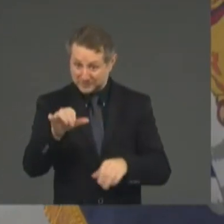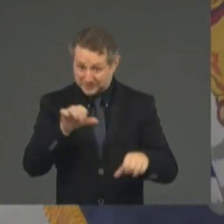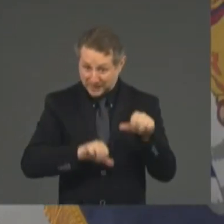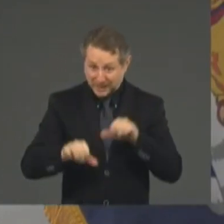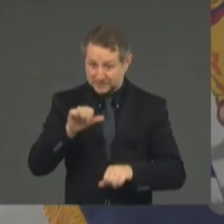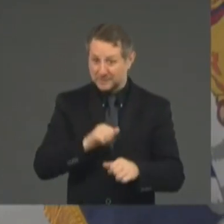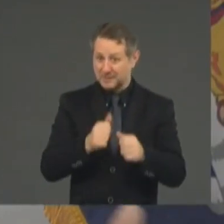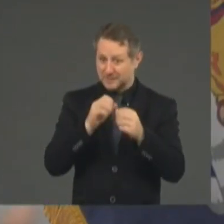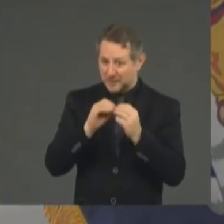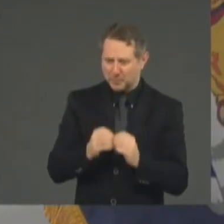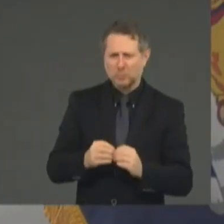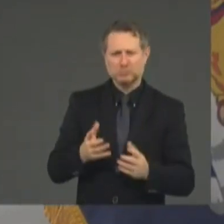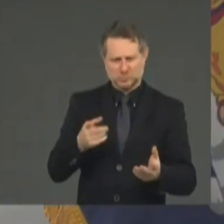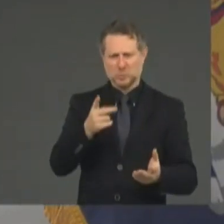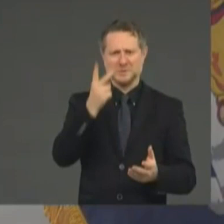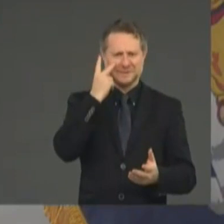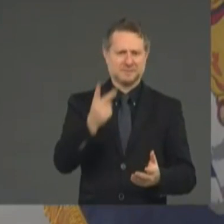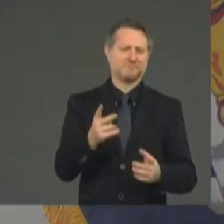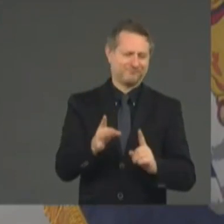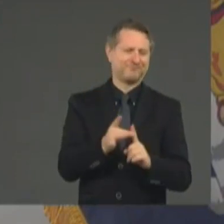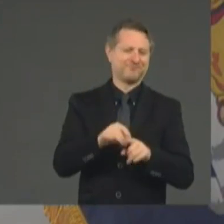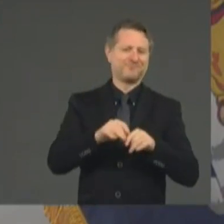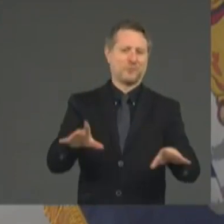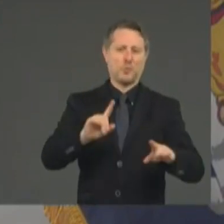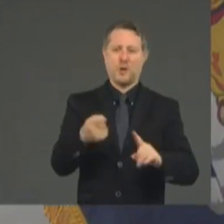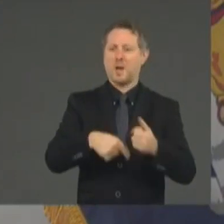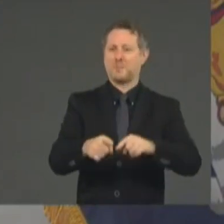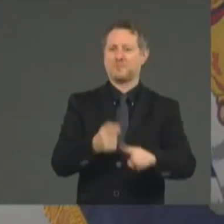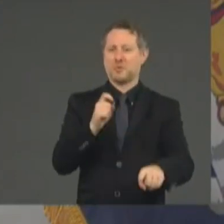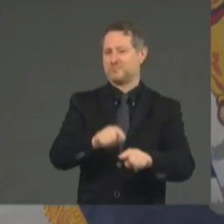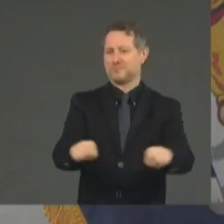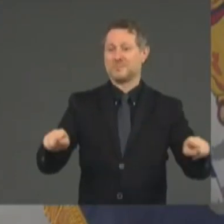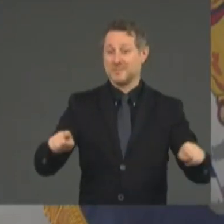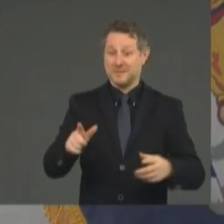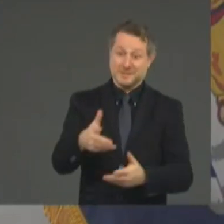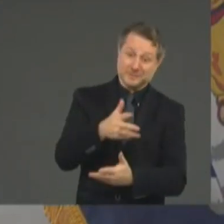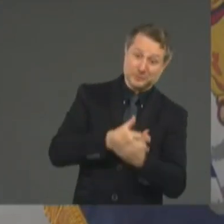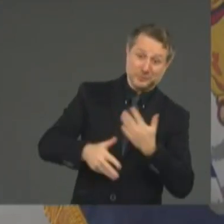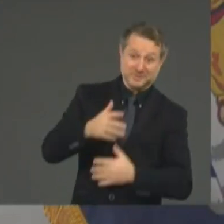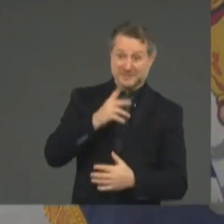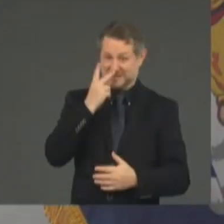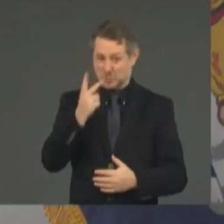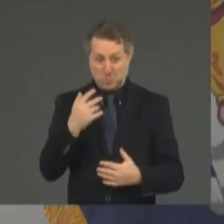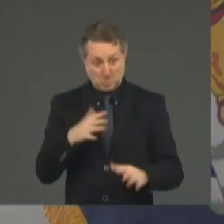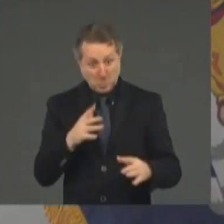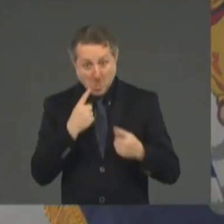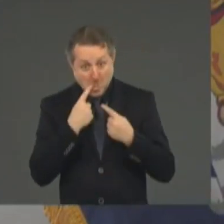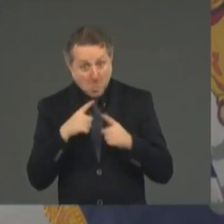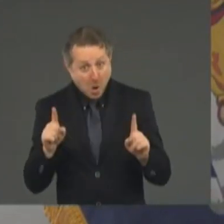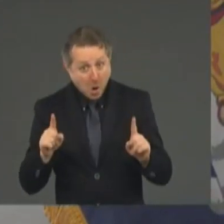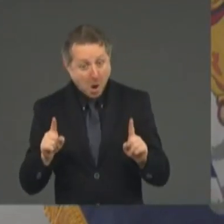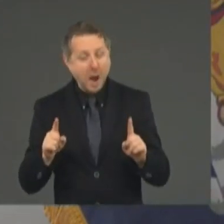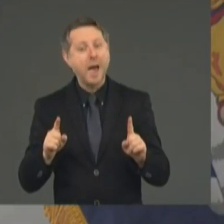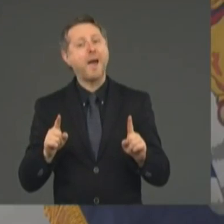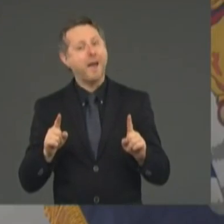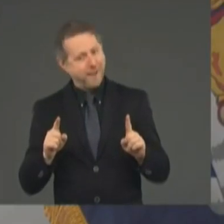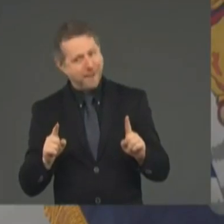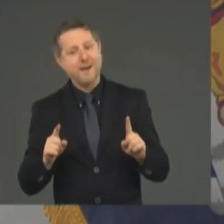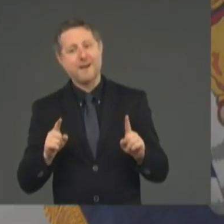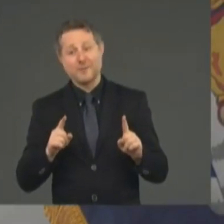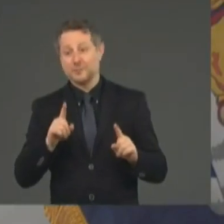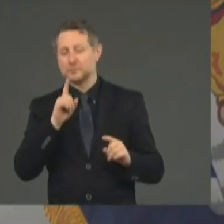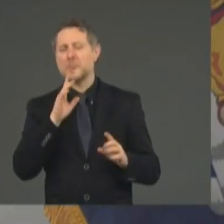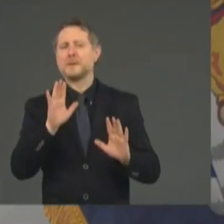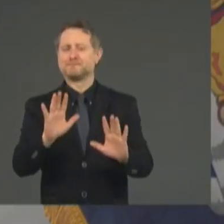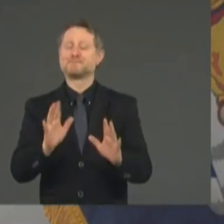rate and you will see the trajectory of progress. It's that simple. Do they fall into